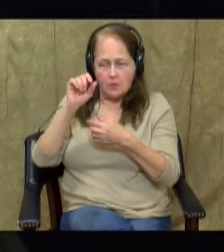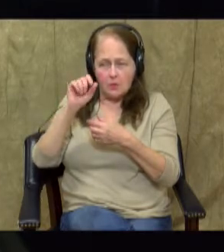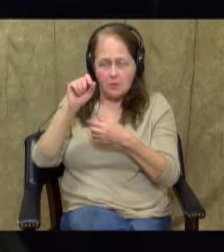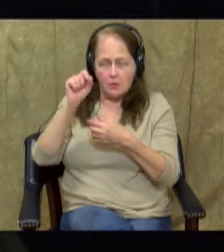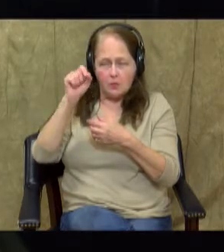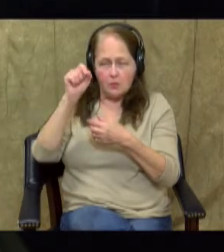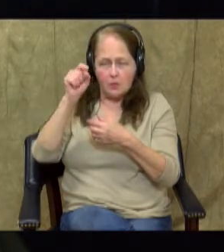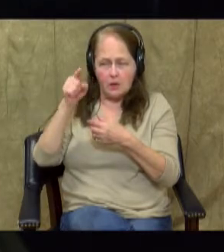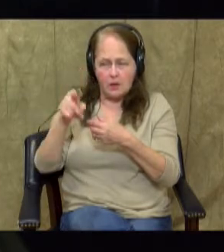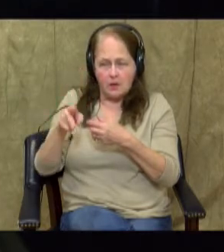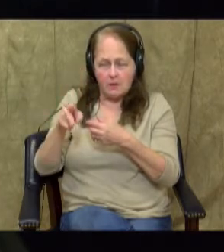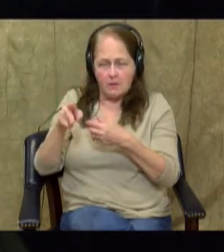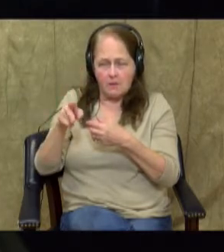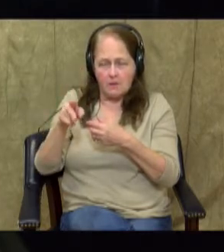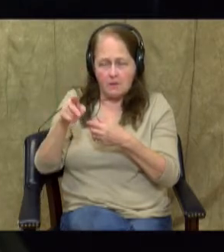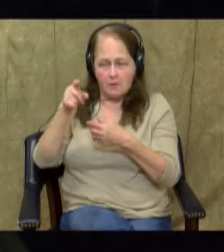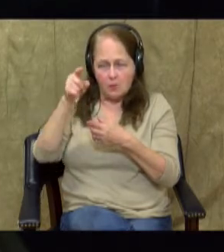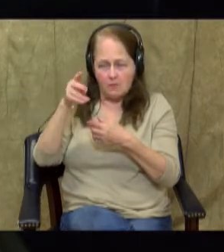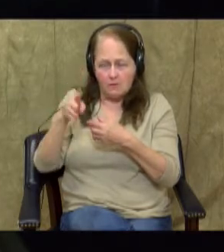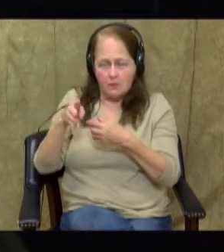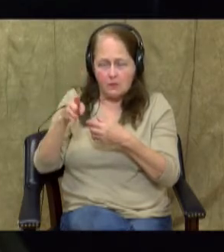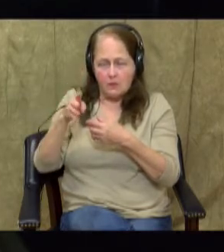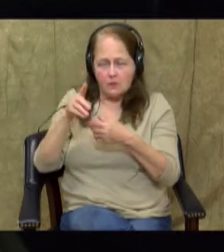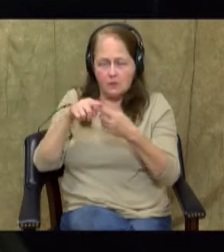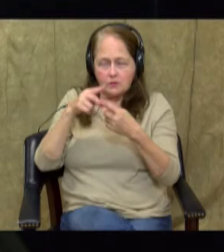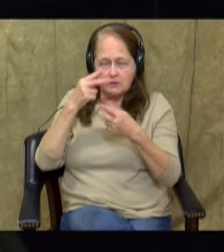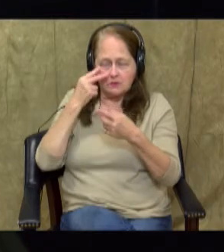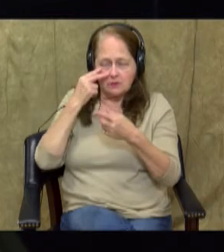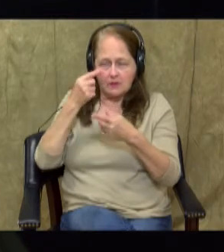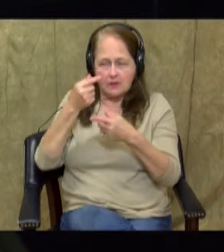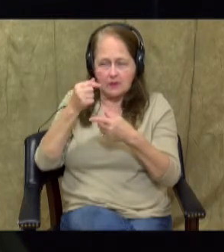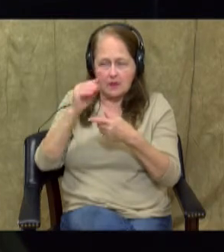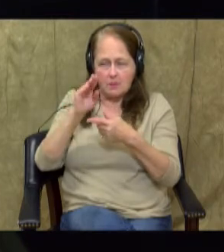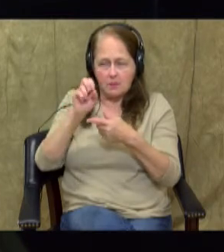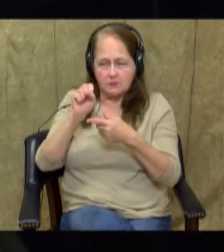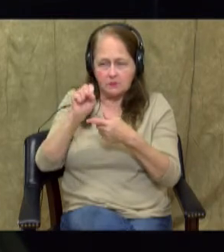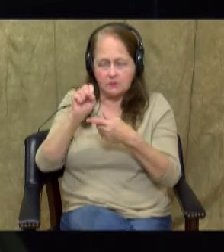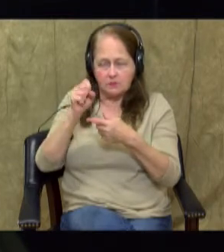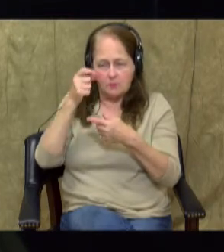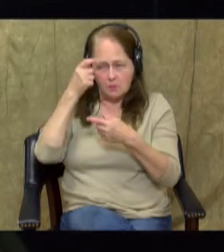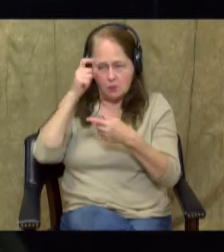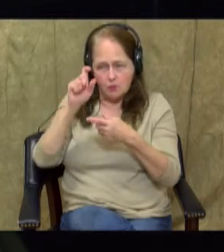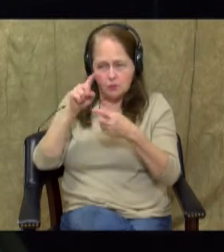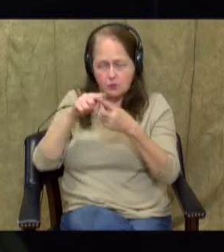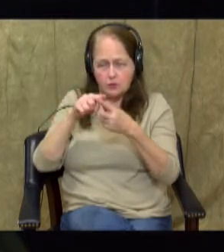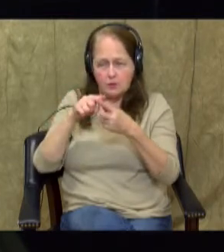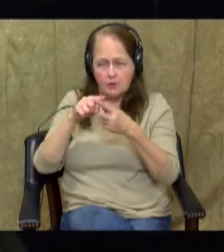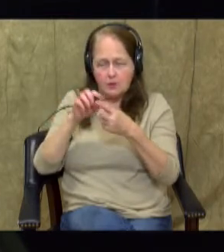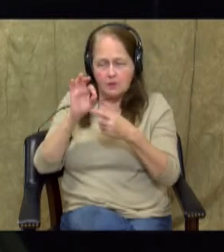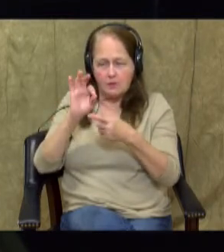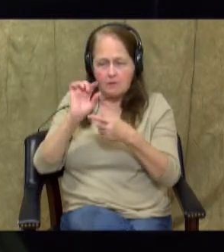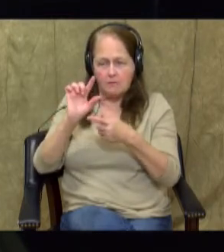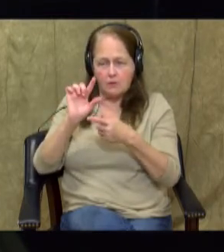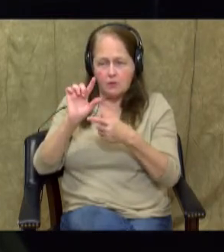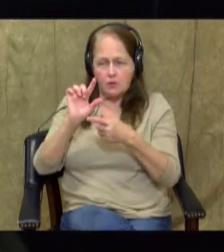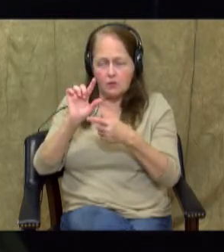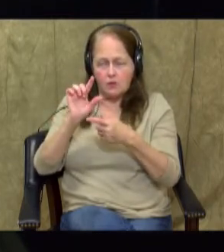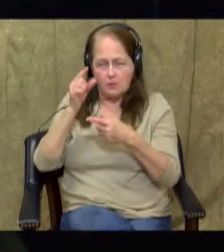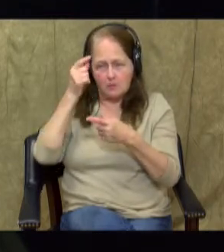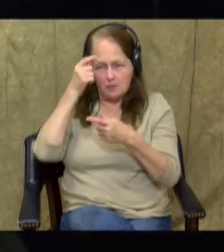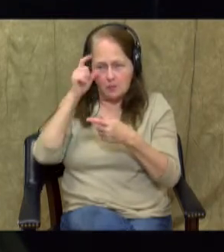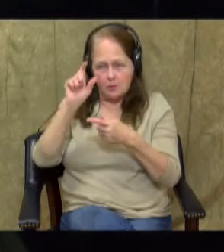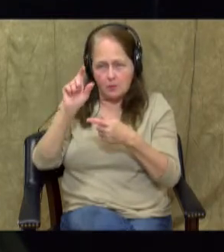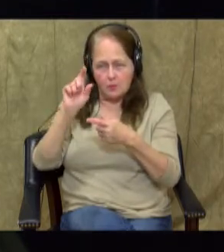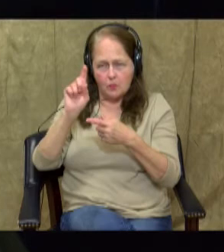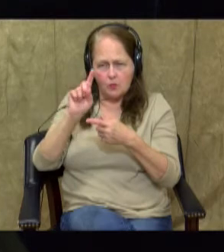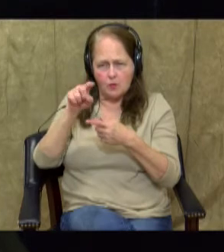light, a quarter of the moon, to seeing a gibbous moon to a full moon. What is this